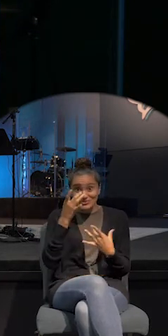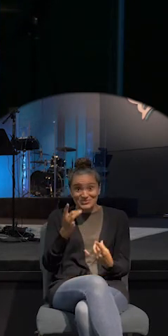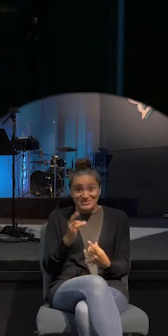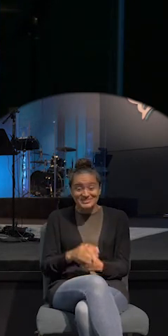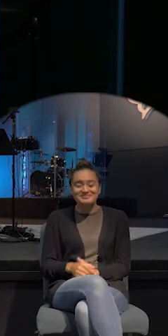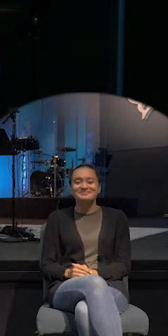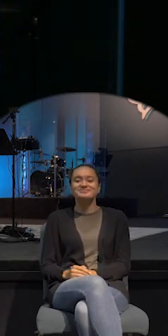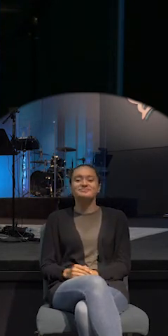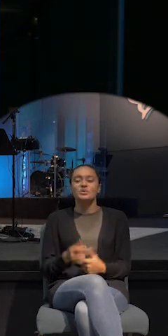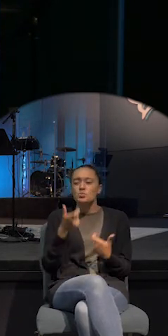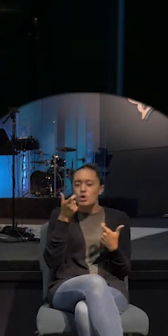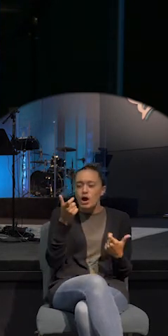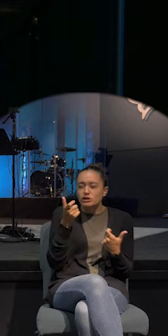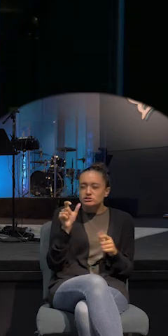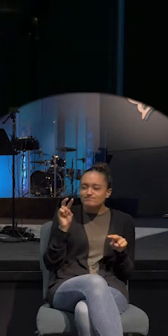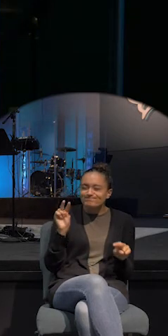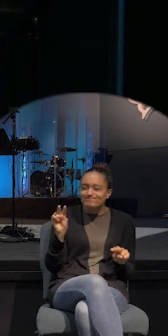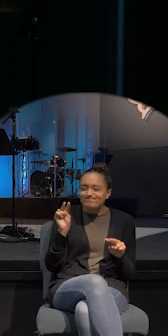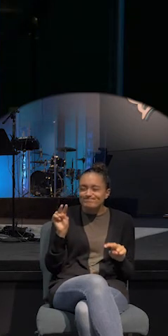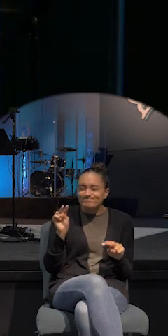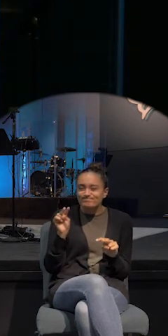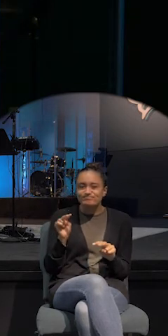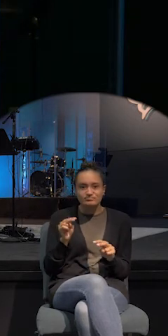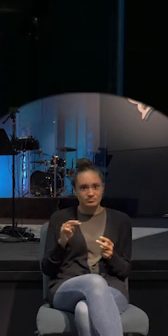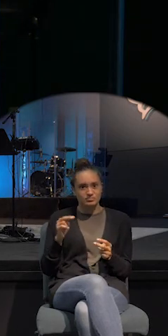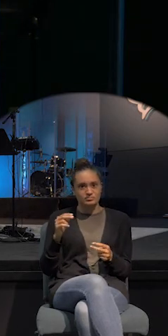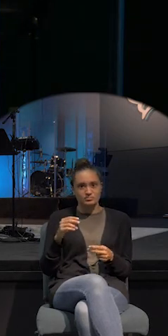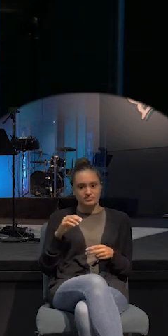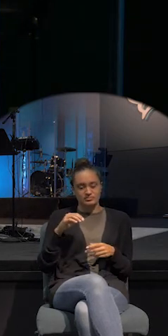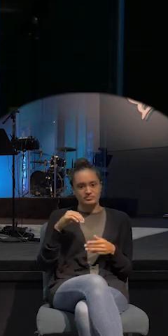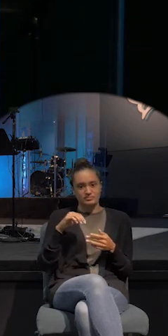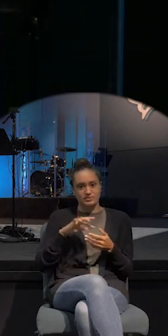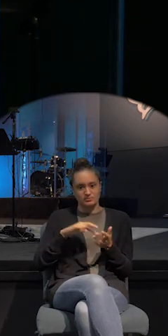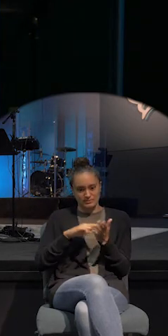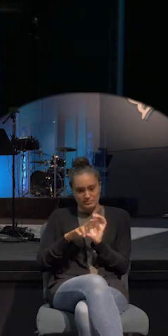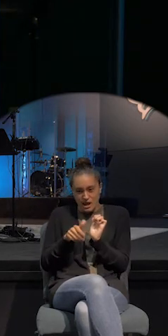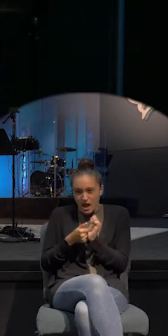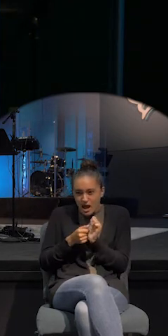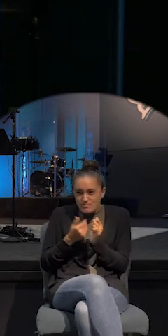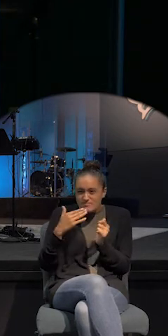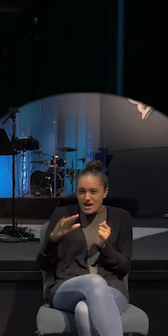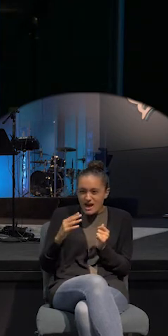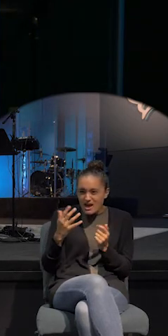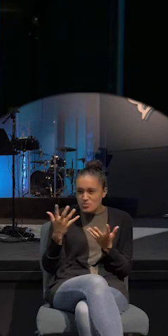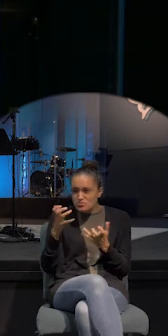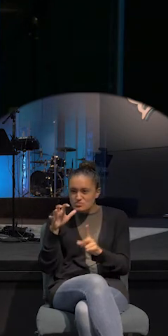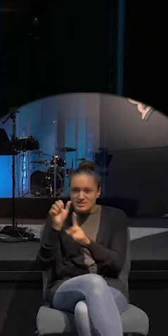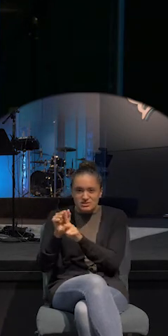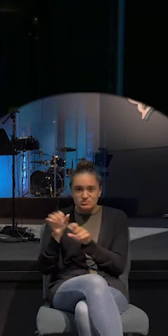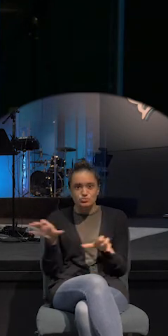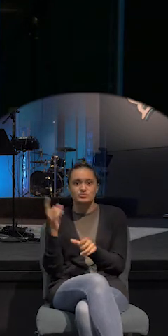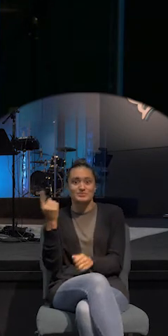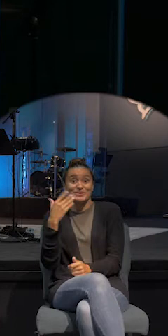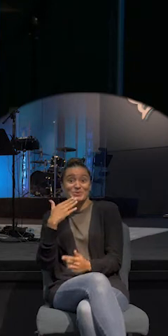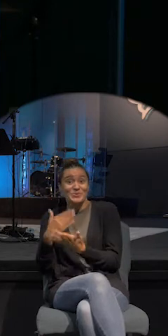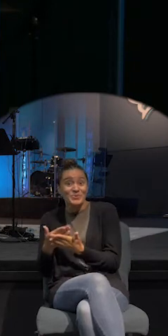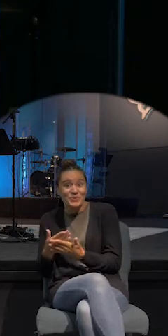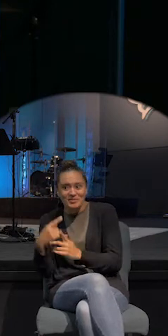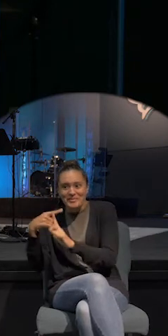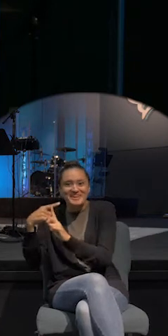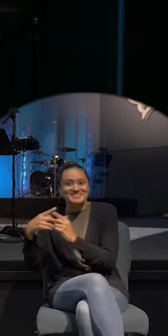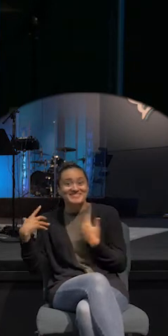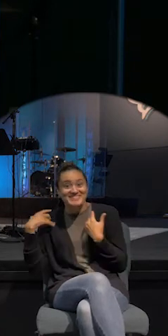interesting? I mean, they're watching him closely with evil intent to see if he does something good.